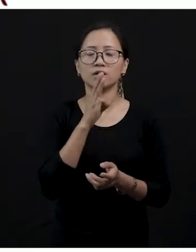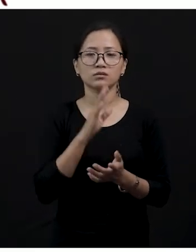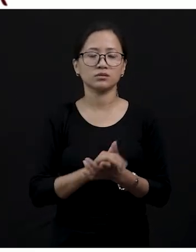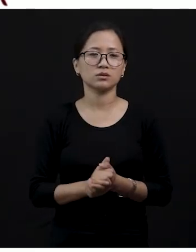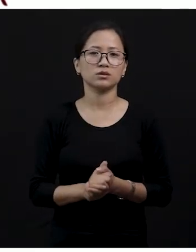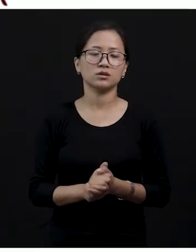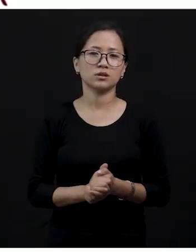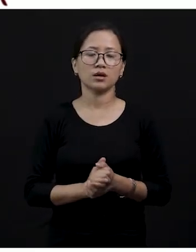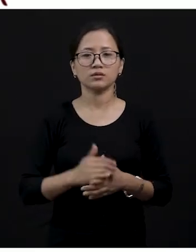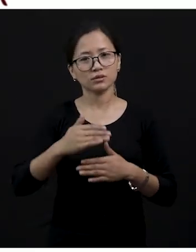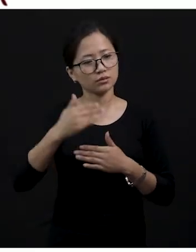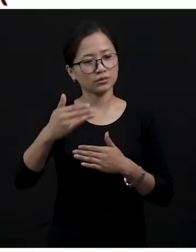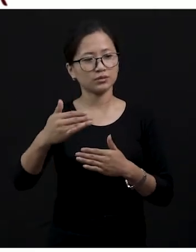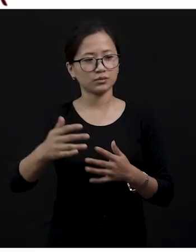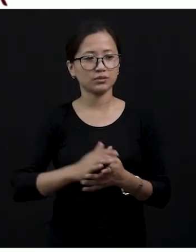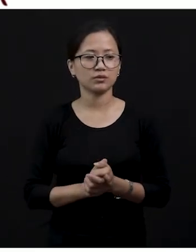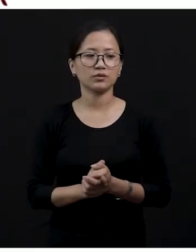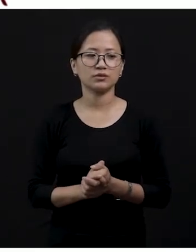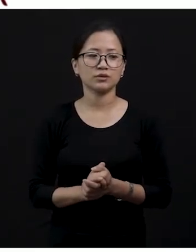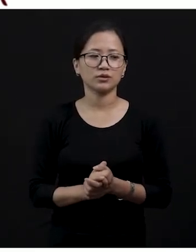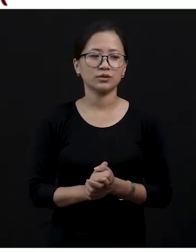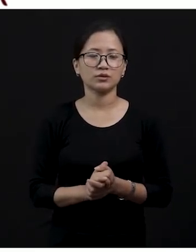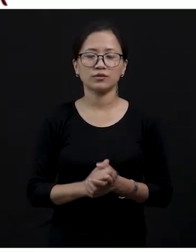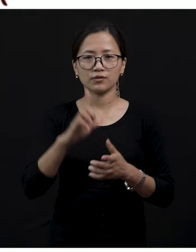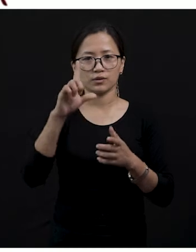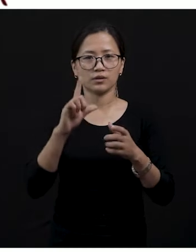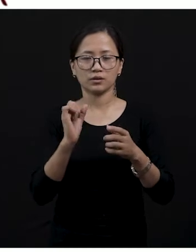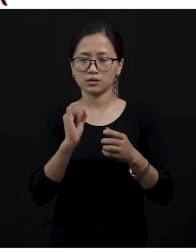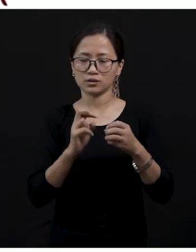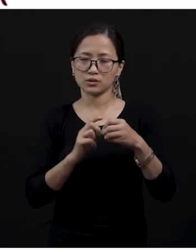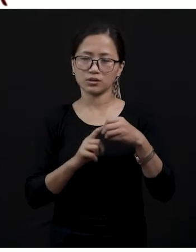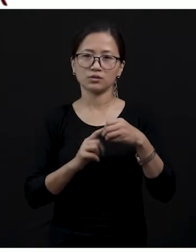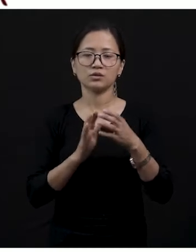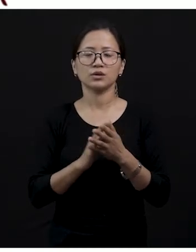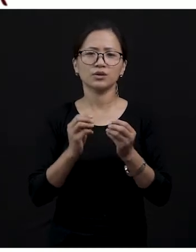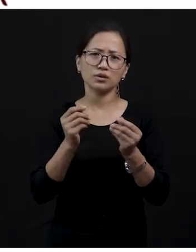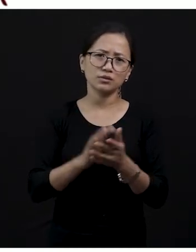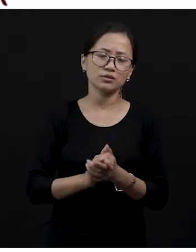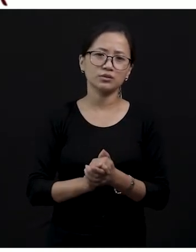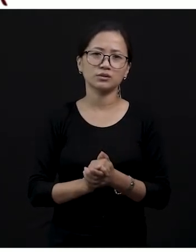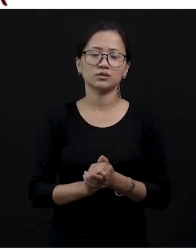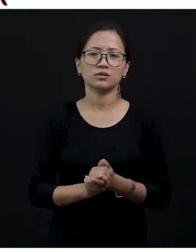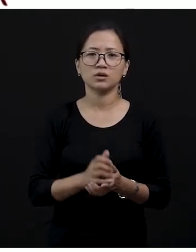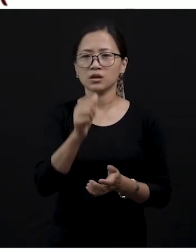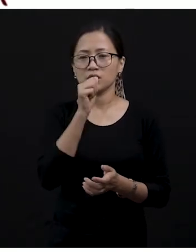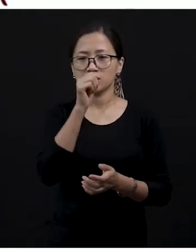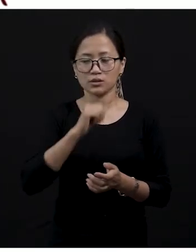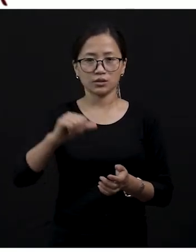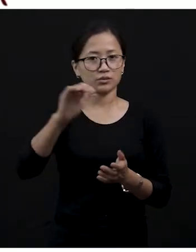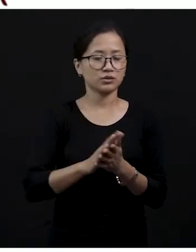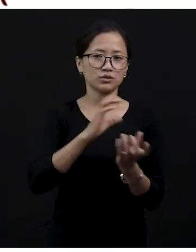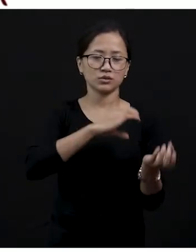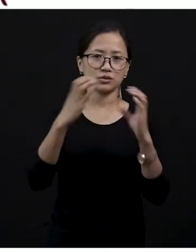Evaporation is the process of a liquid changing into gas. A liquid changing